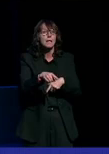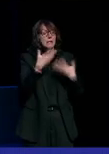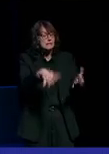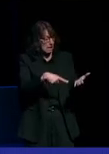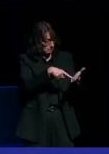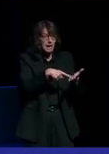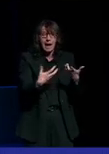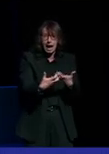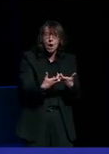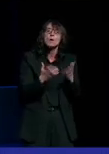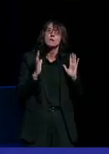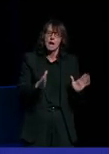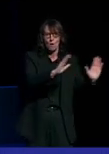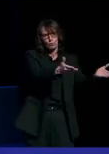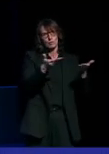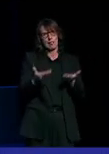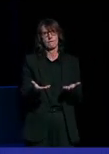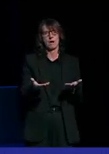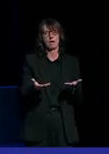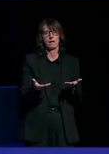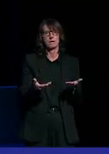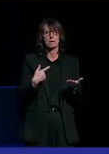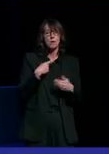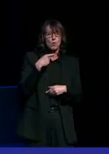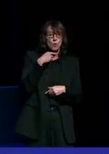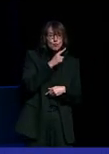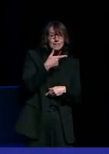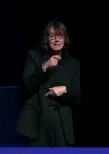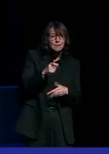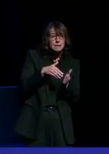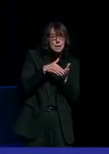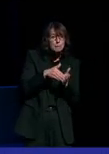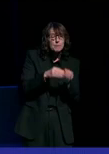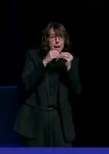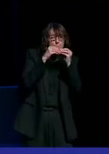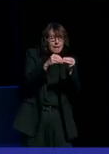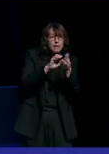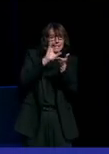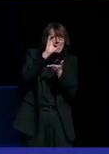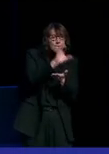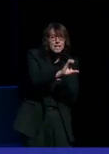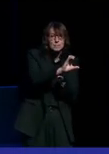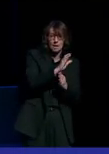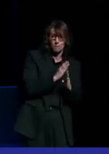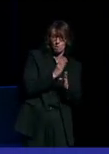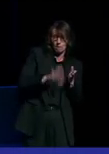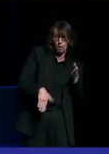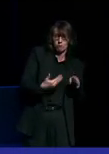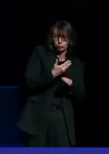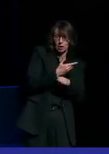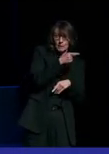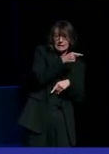deliver. Privatisation has put in £170 billion of investment into our water infrastructure